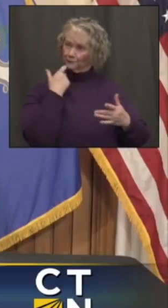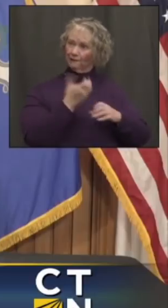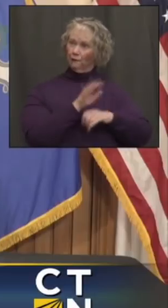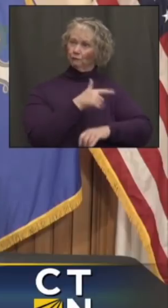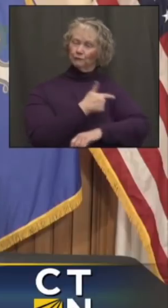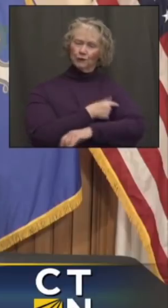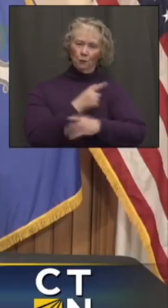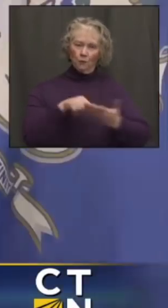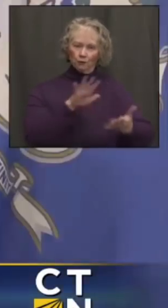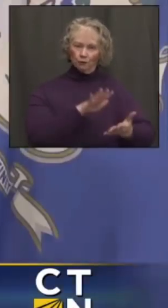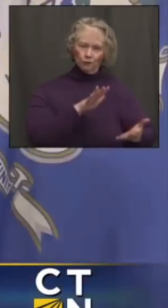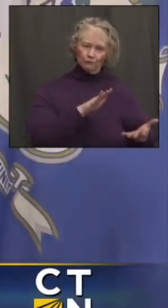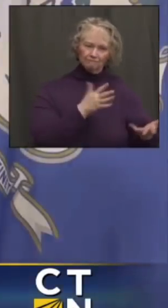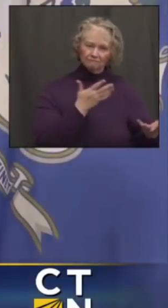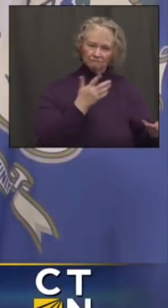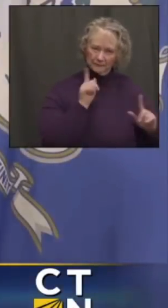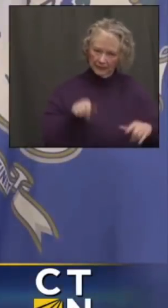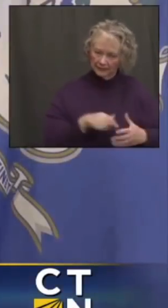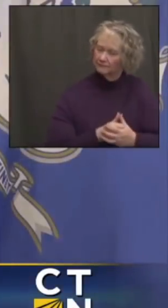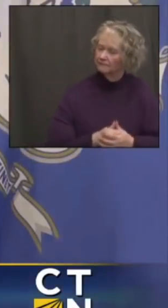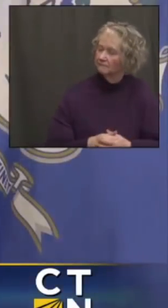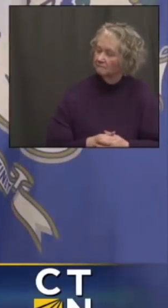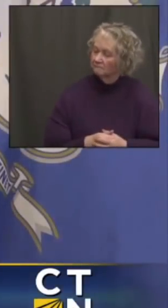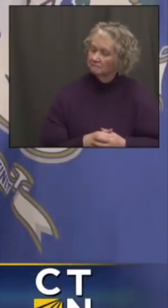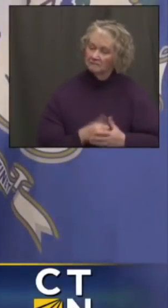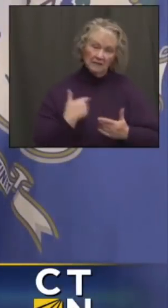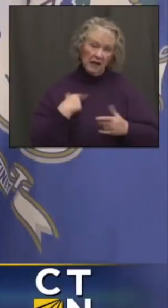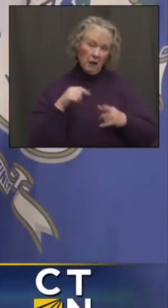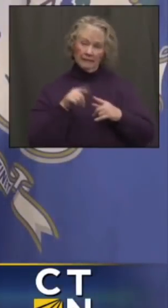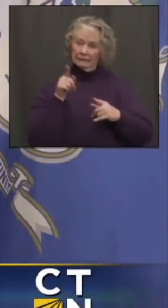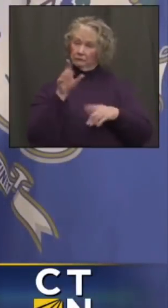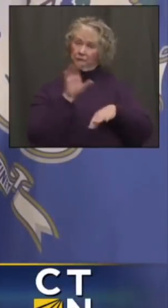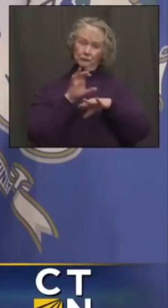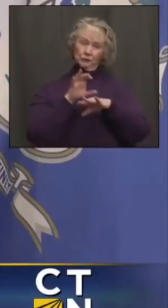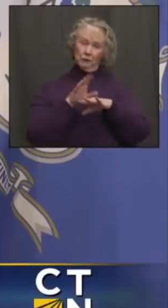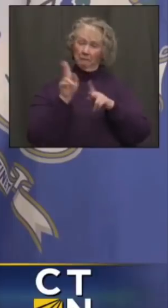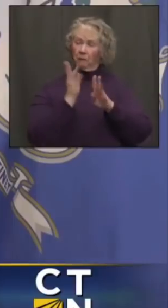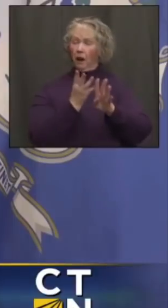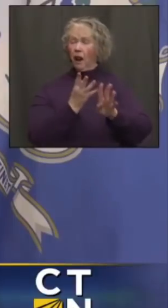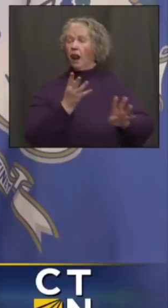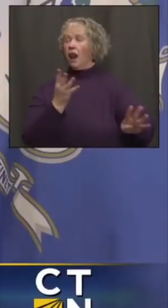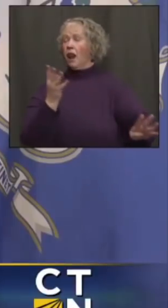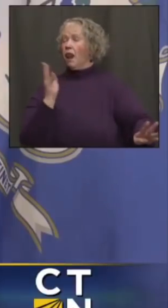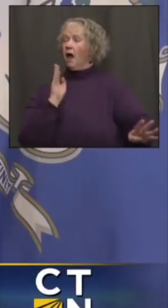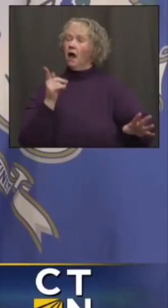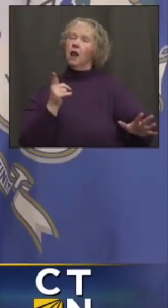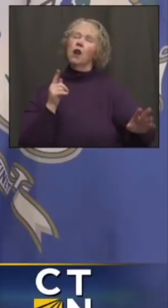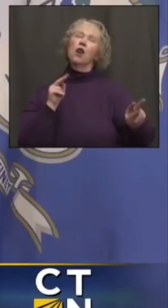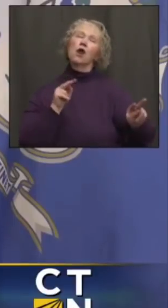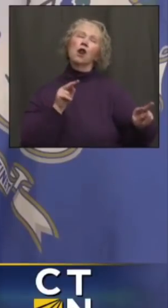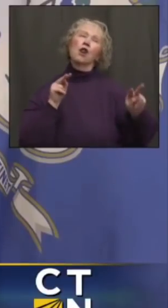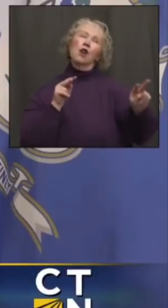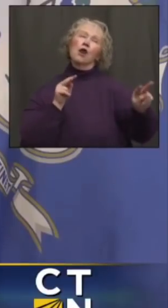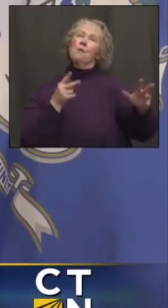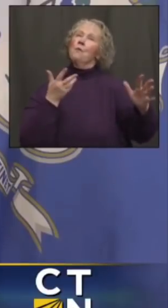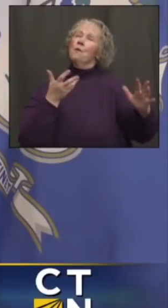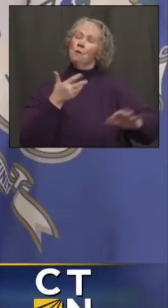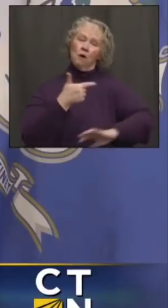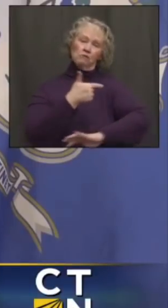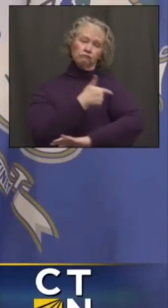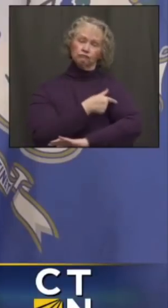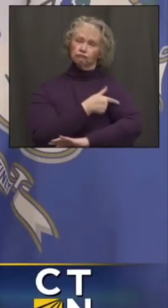Earlier today, a lot of parents said they didn't want their kids to be vaccinated during the public hearing. What do you think of their complaints on the day that you